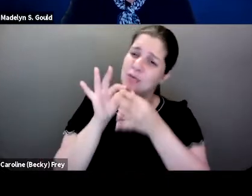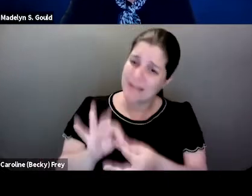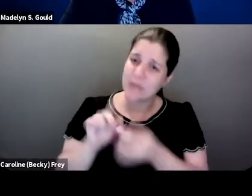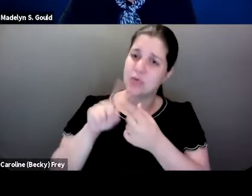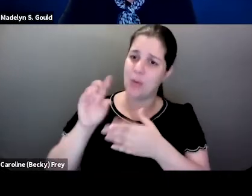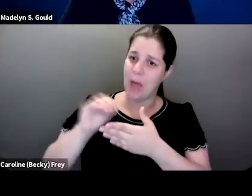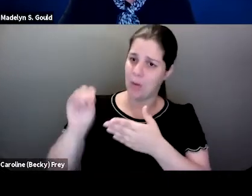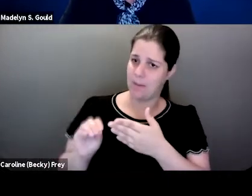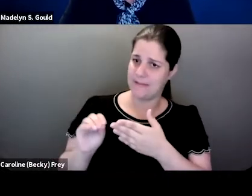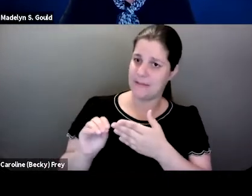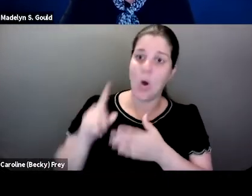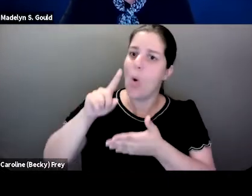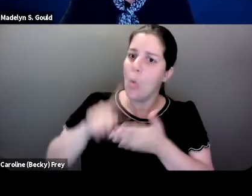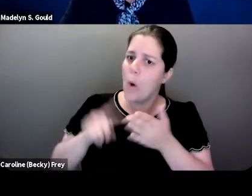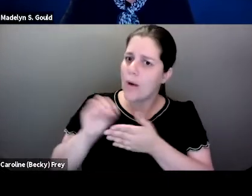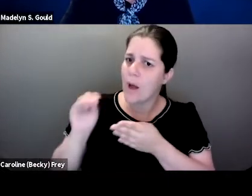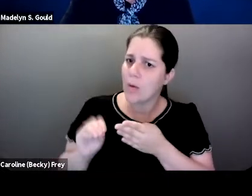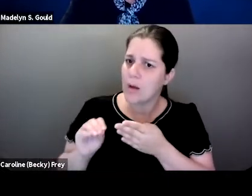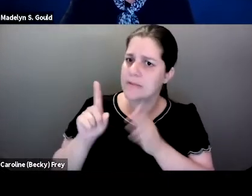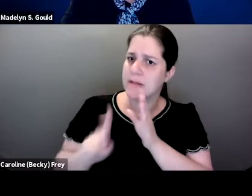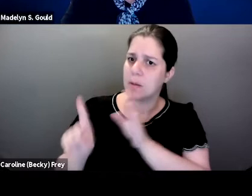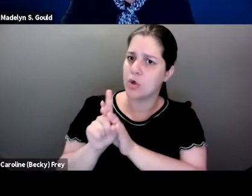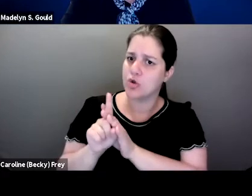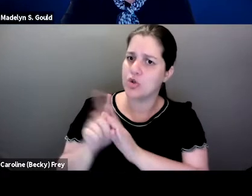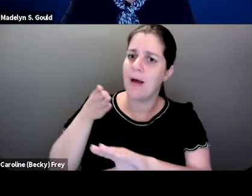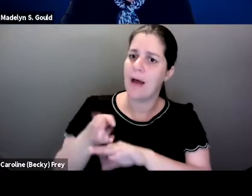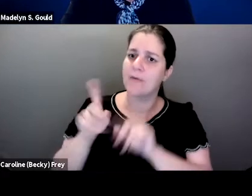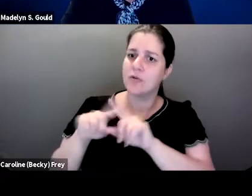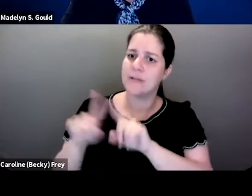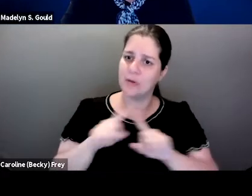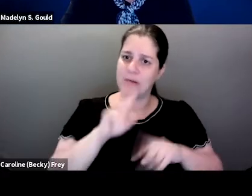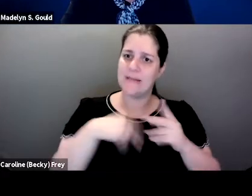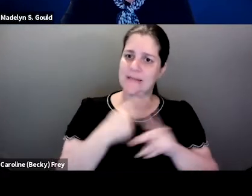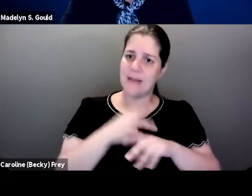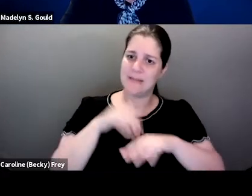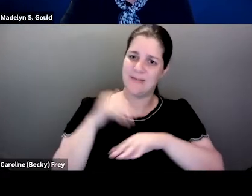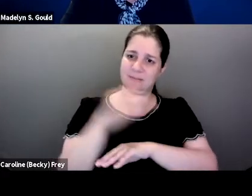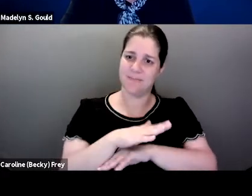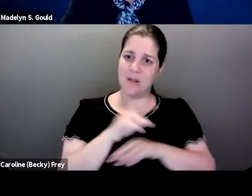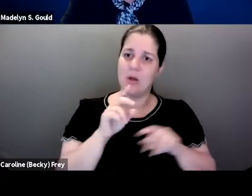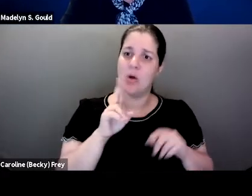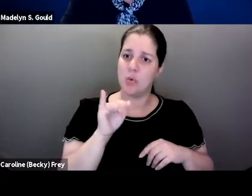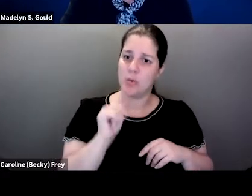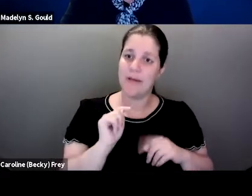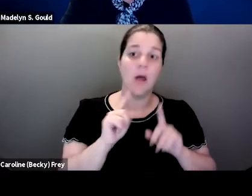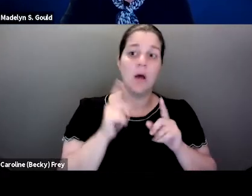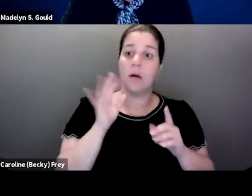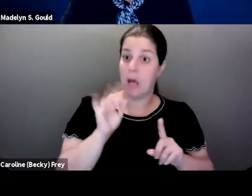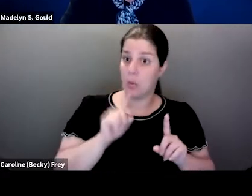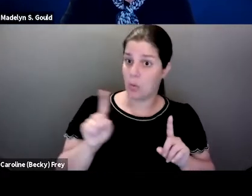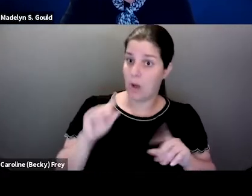what are the outcomes that emerge after different types of dispatch in terms of, whether it's 911